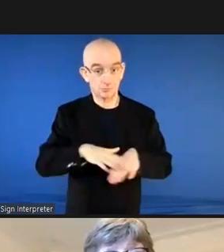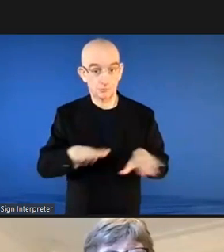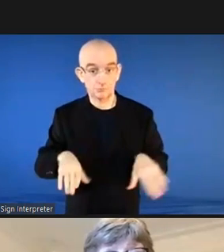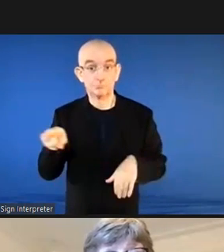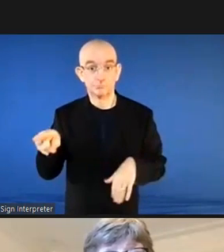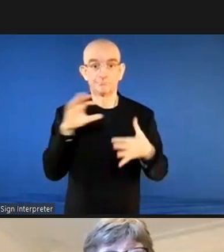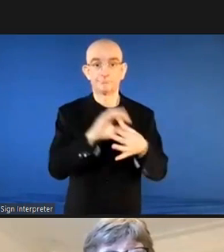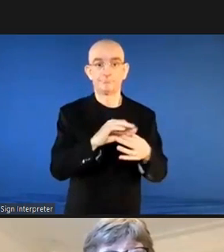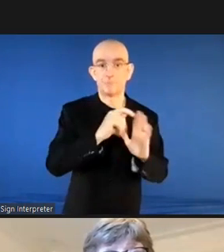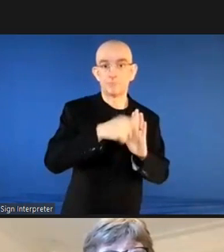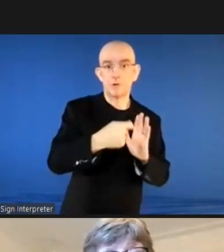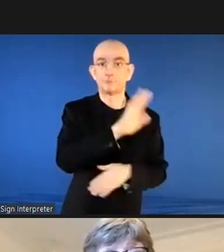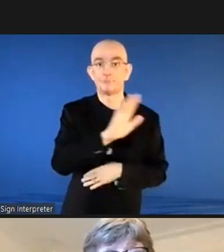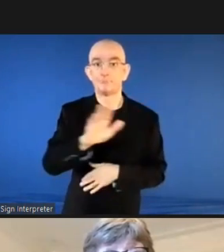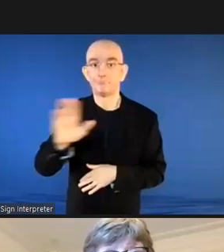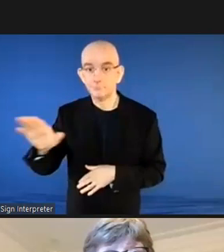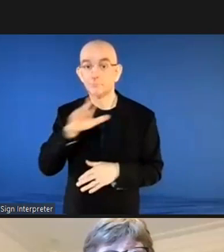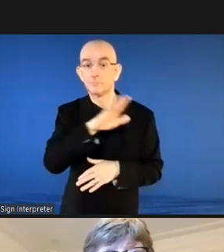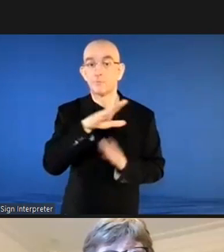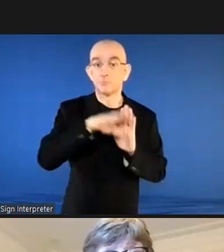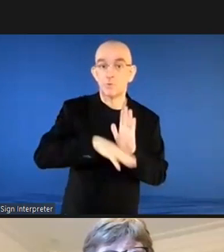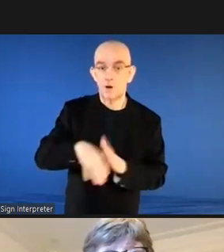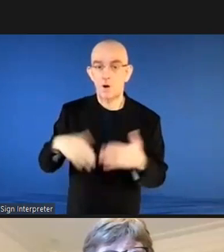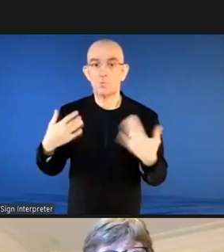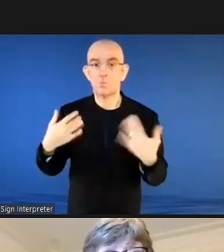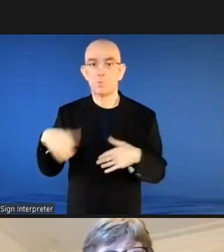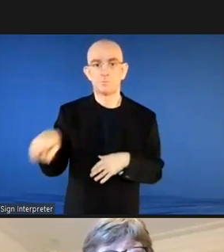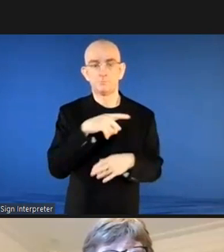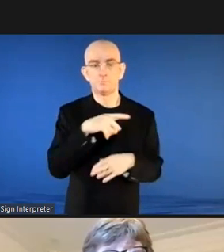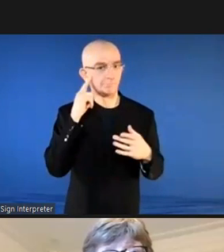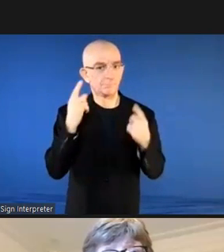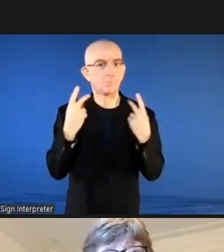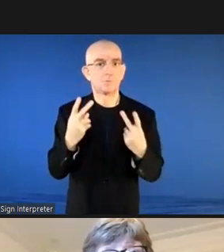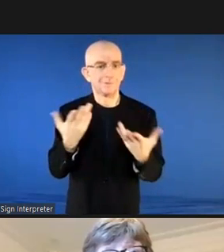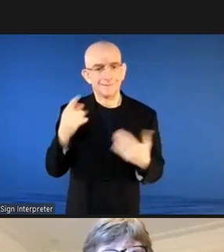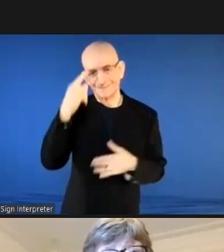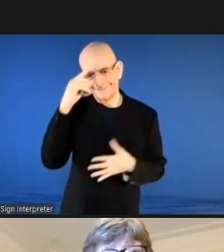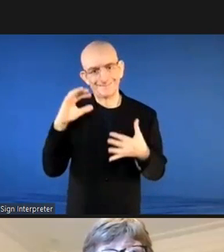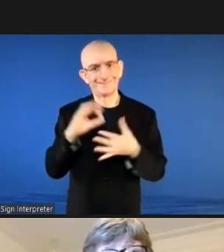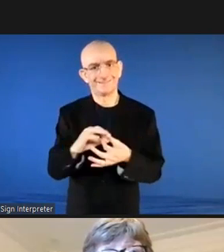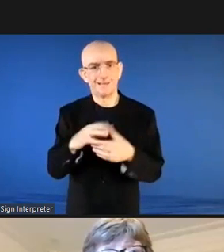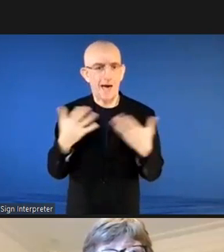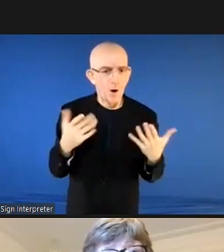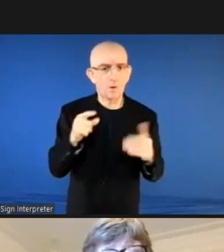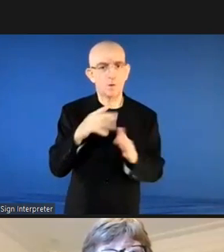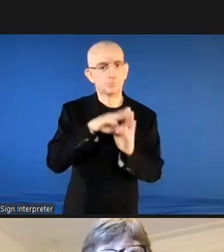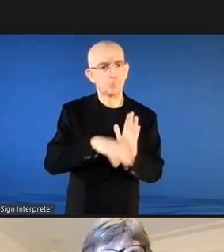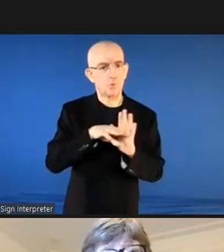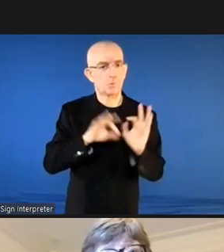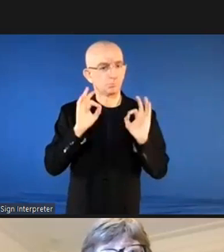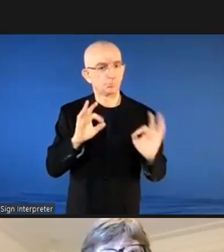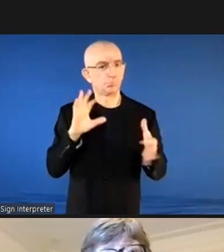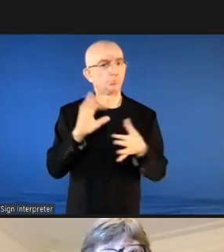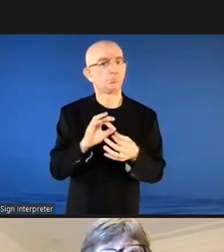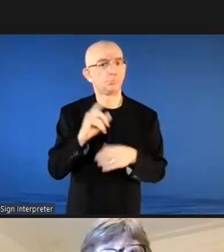programming as non-specialists in deafness? Thank you for the question. Yes, so I think it's incredibly